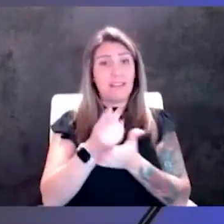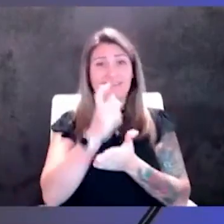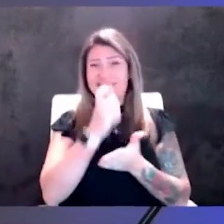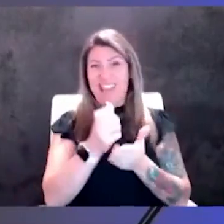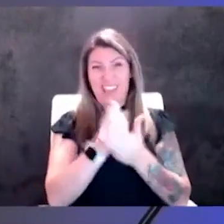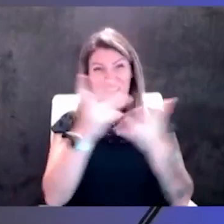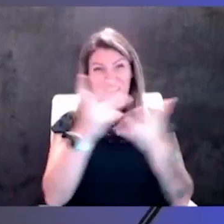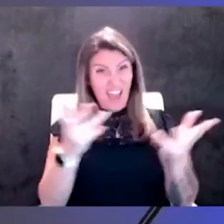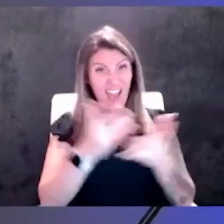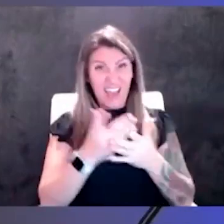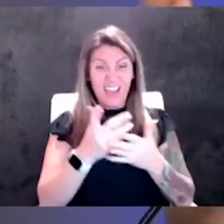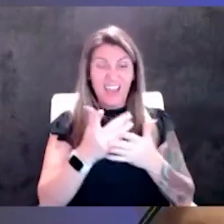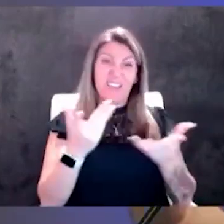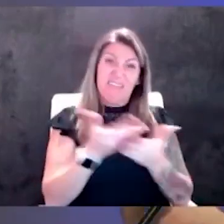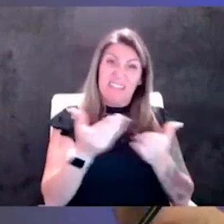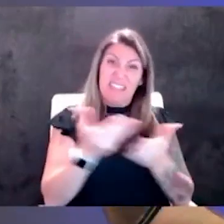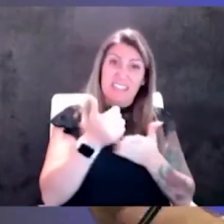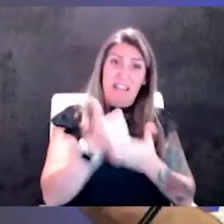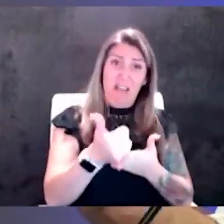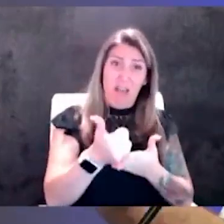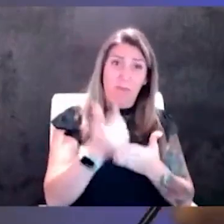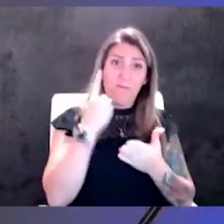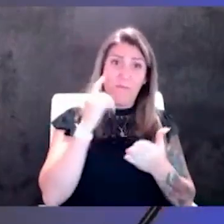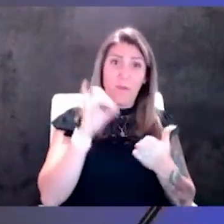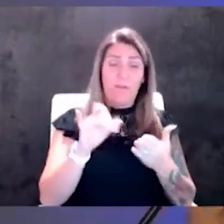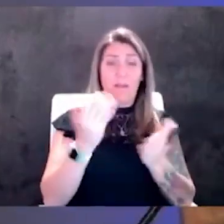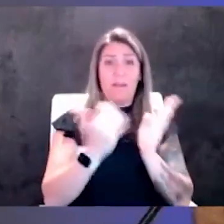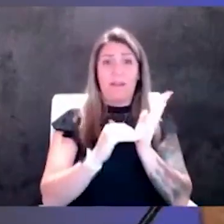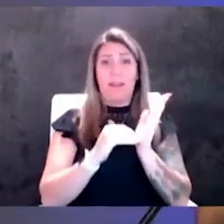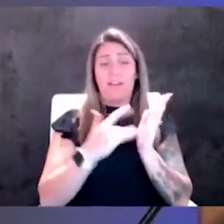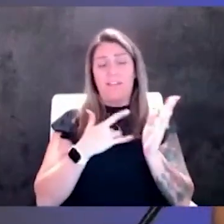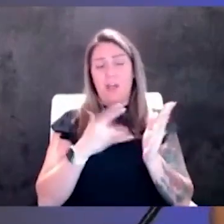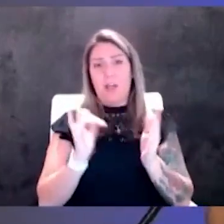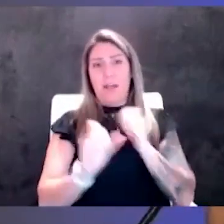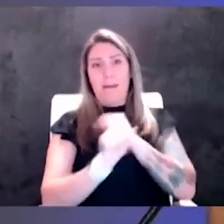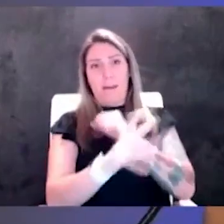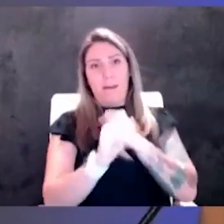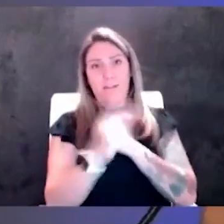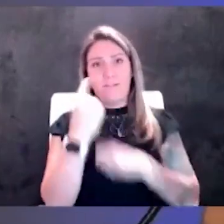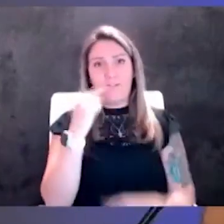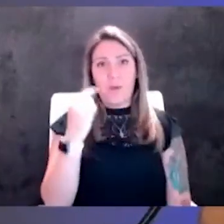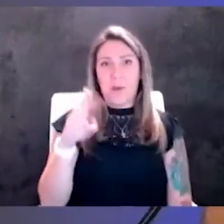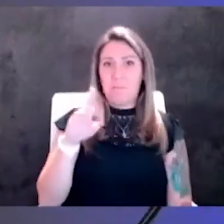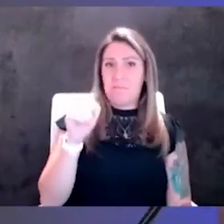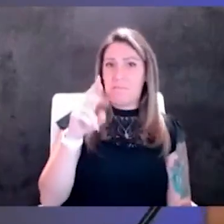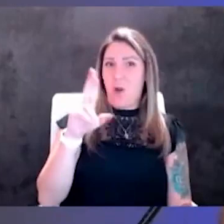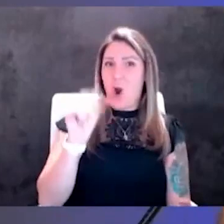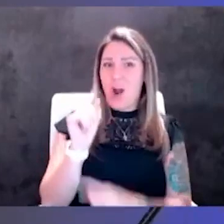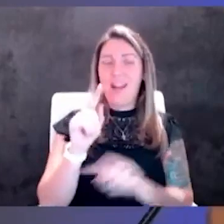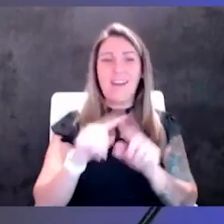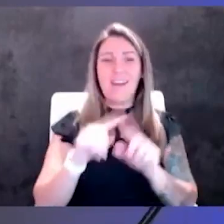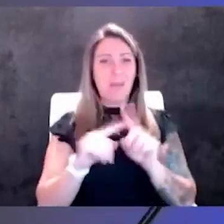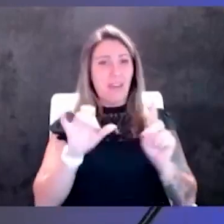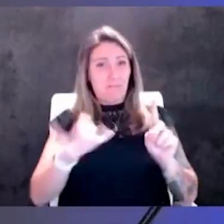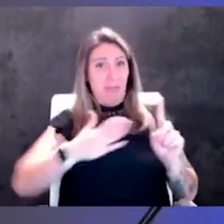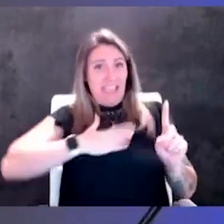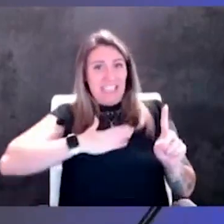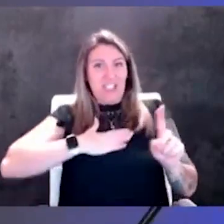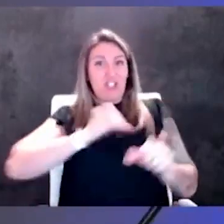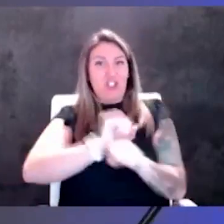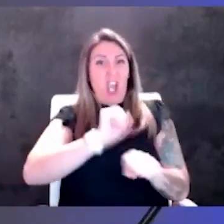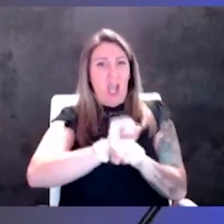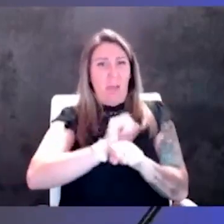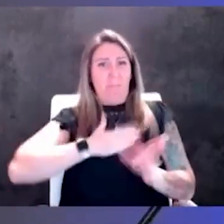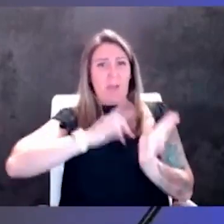that, although, again, I feel like an advertisement for BARDA, but that's my job at BARDA, is